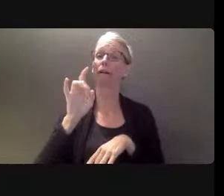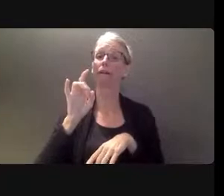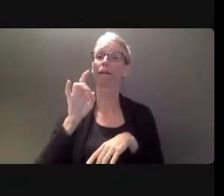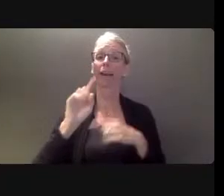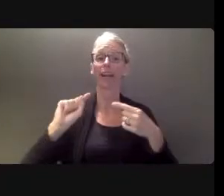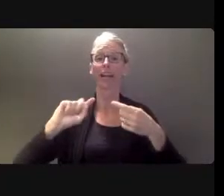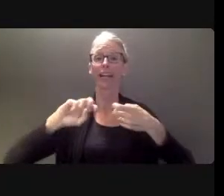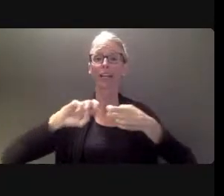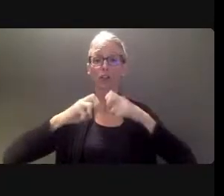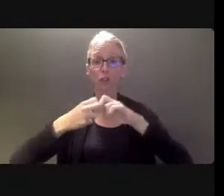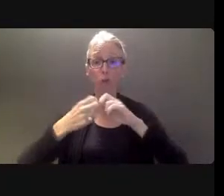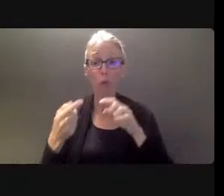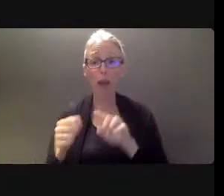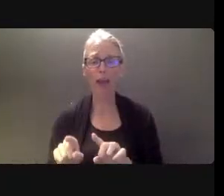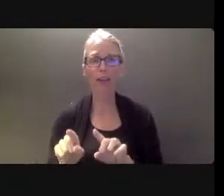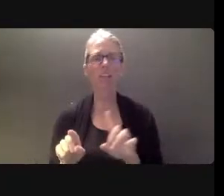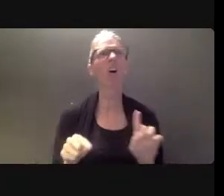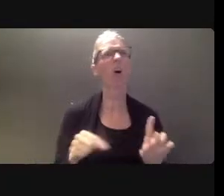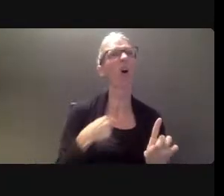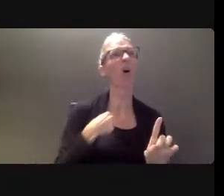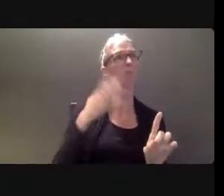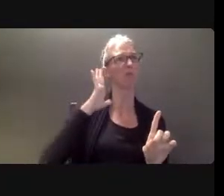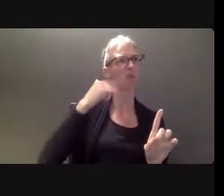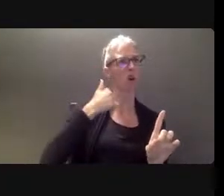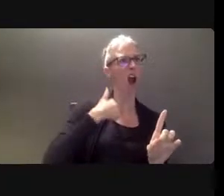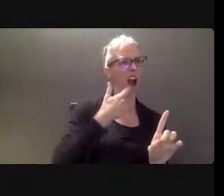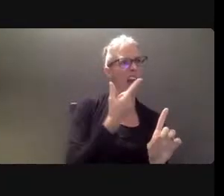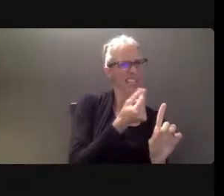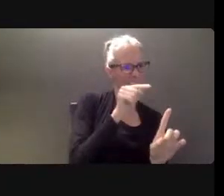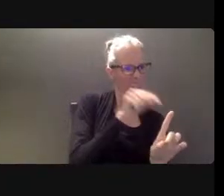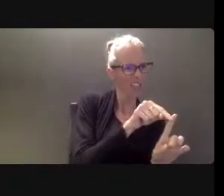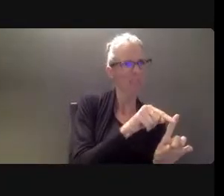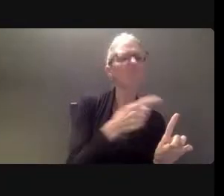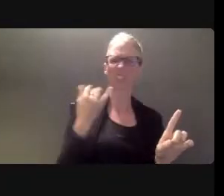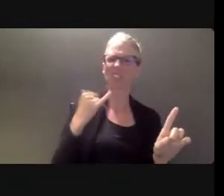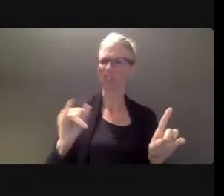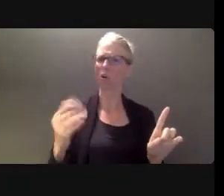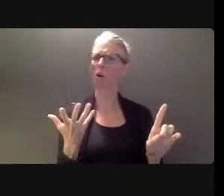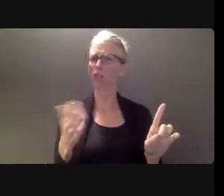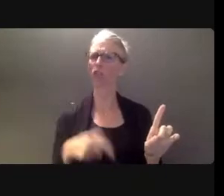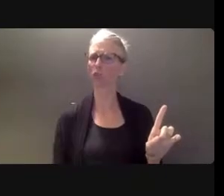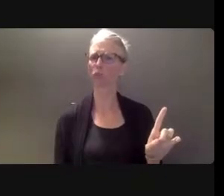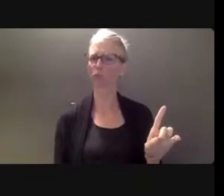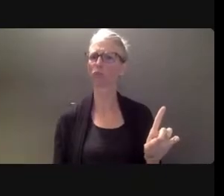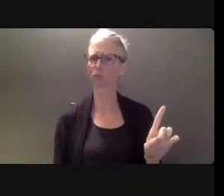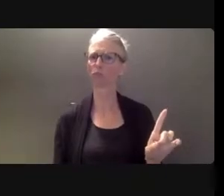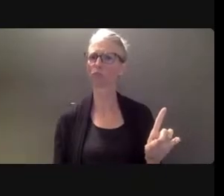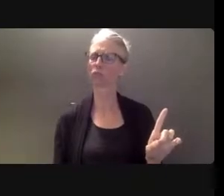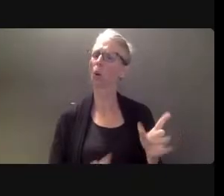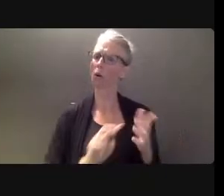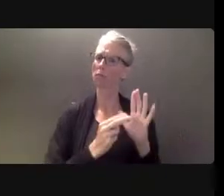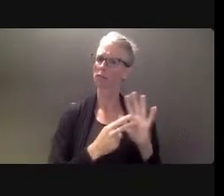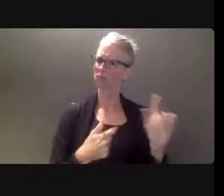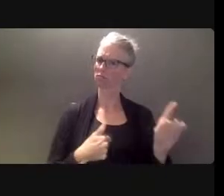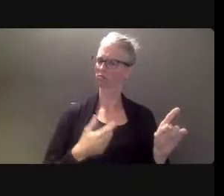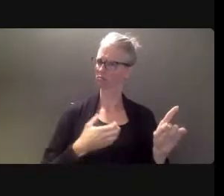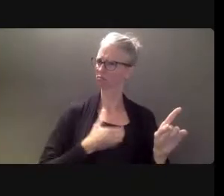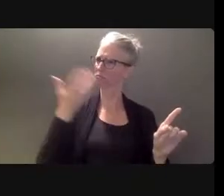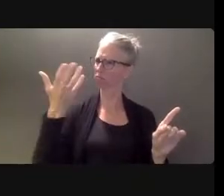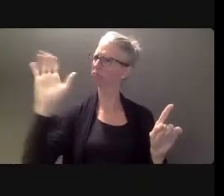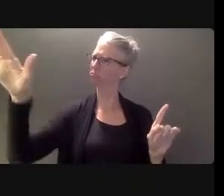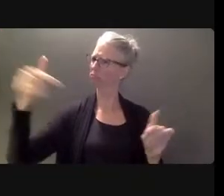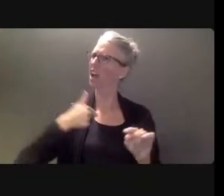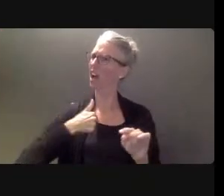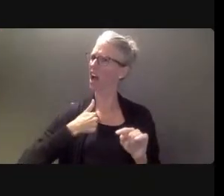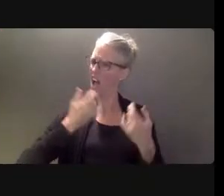saying, all right, I used to do this before, I still want to do it. So that now people can utilize their voice more also, that we can say, hey, I still want to get out and go